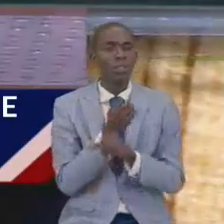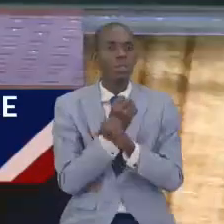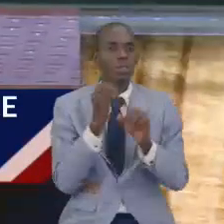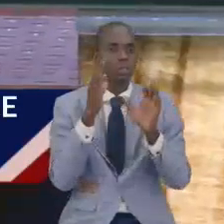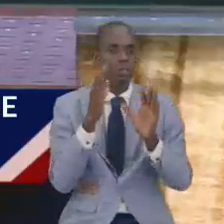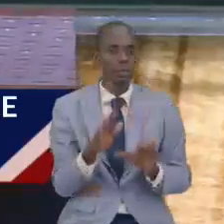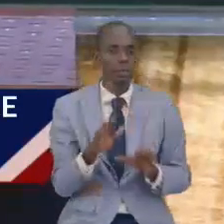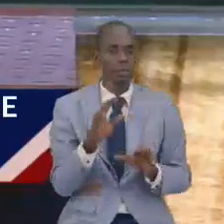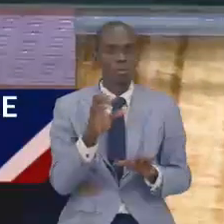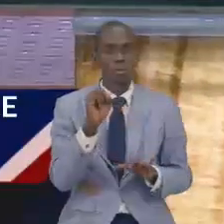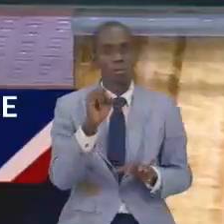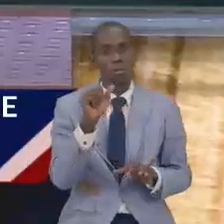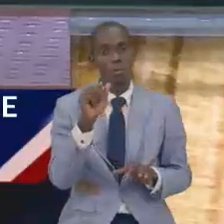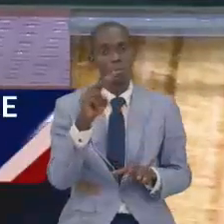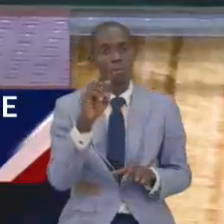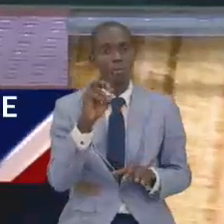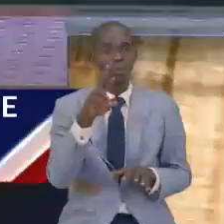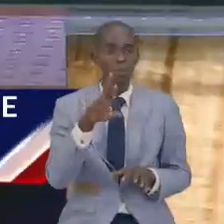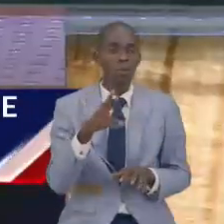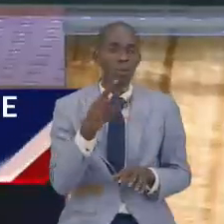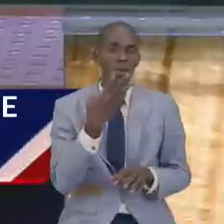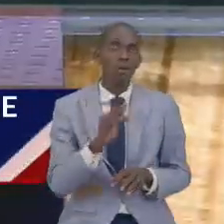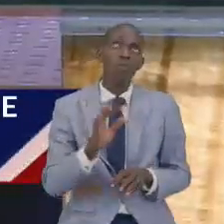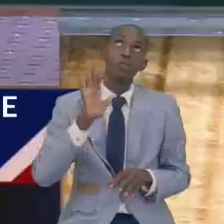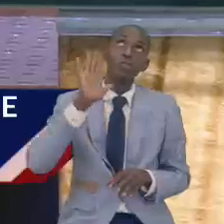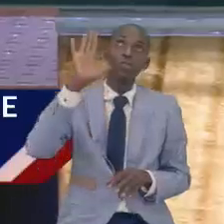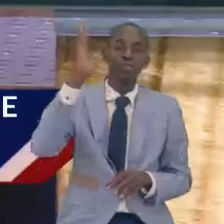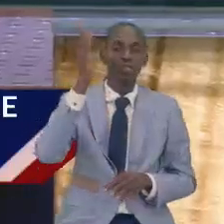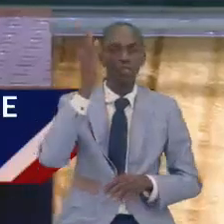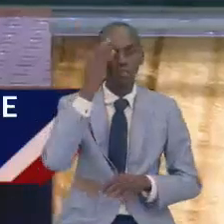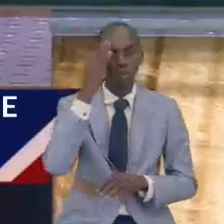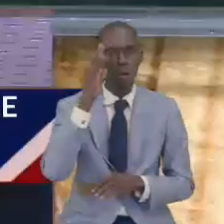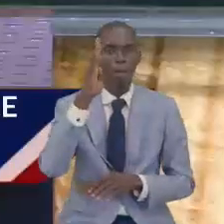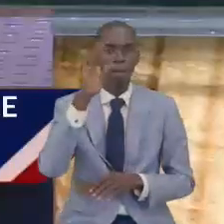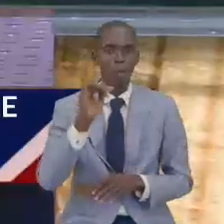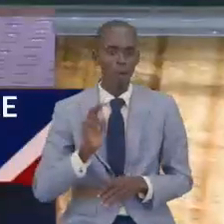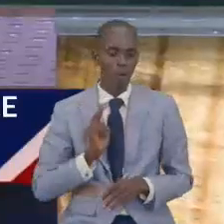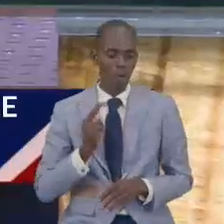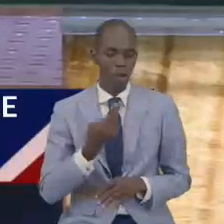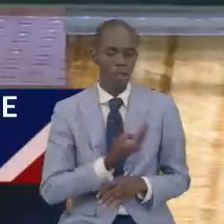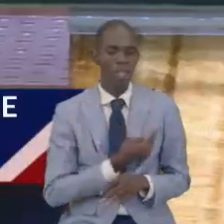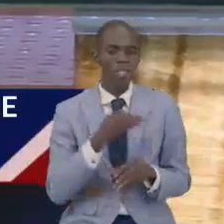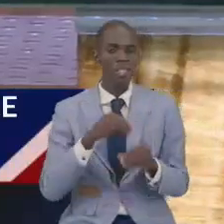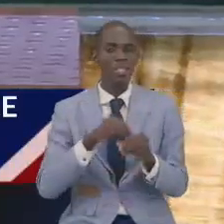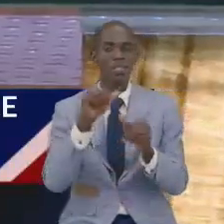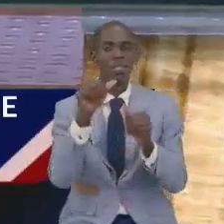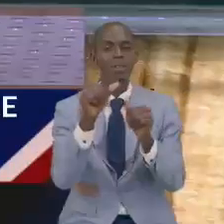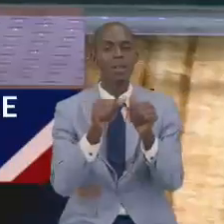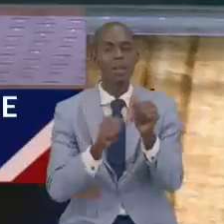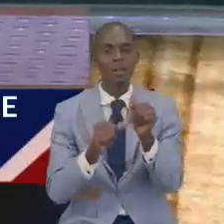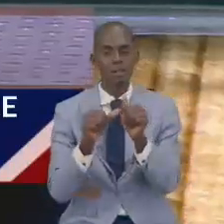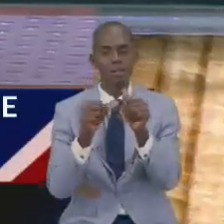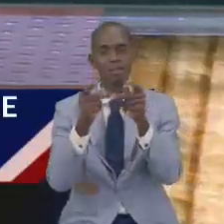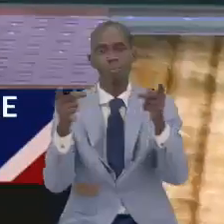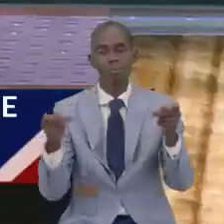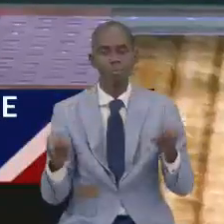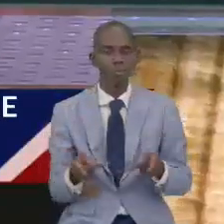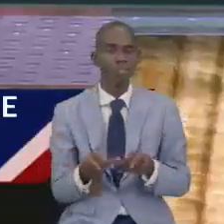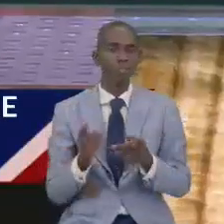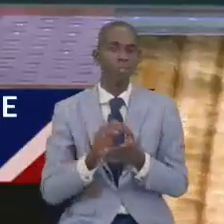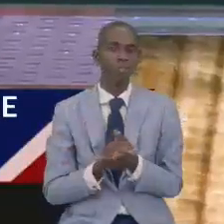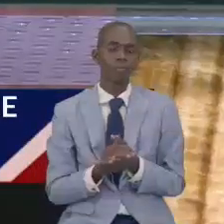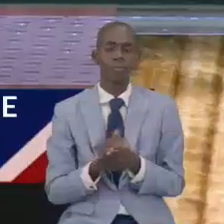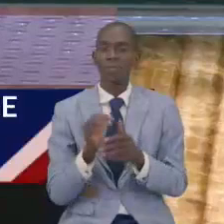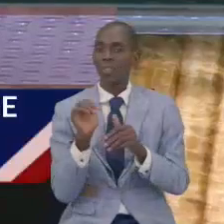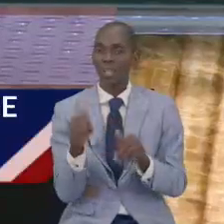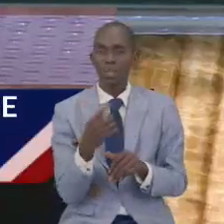his knowledge. The savor of his knowledge by us in every place,